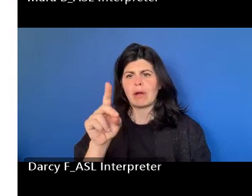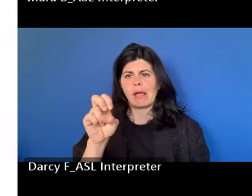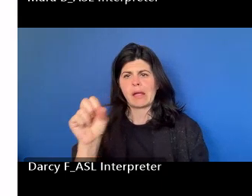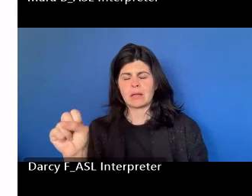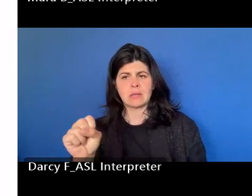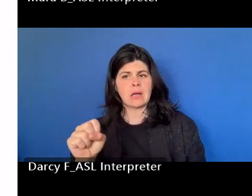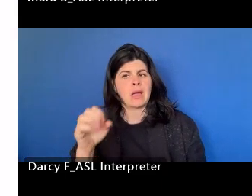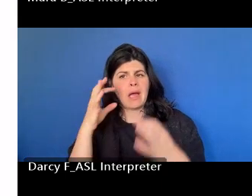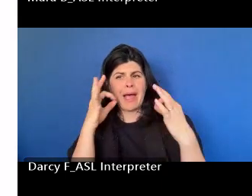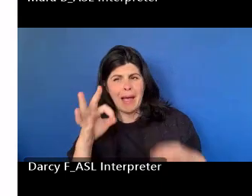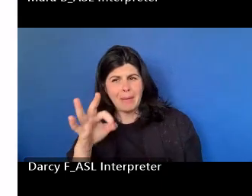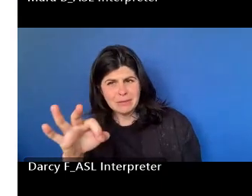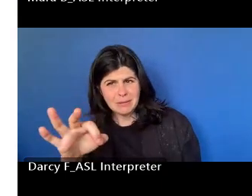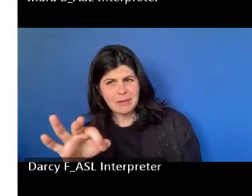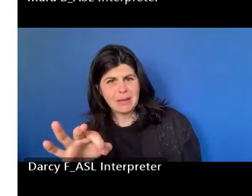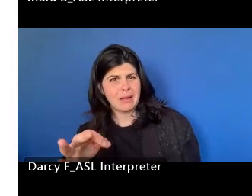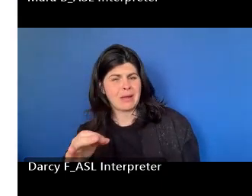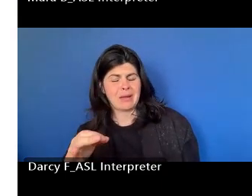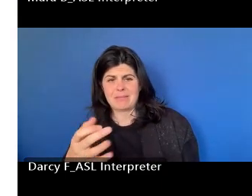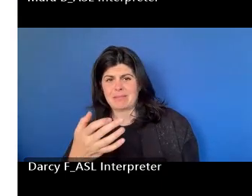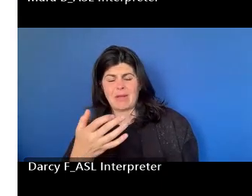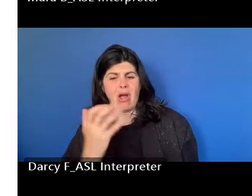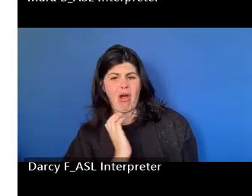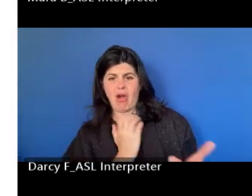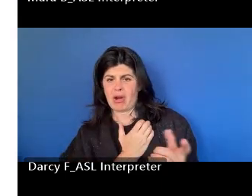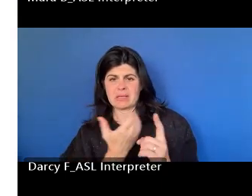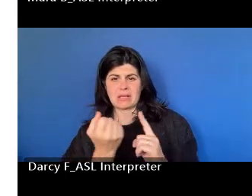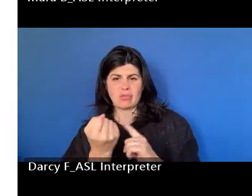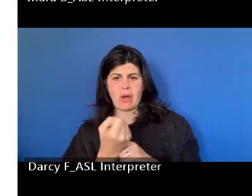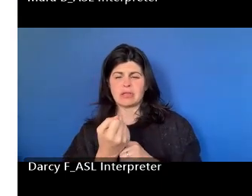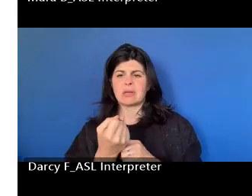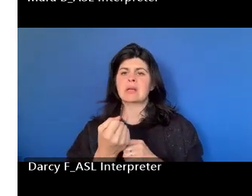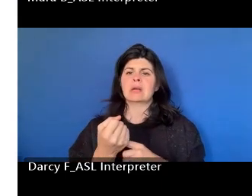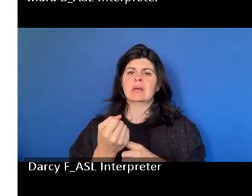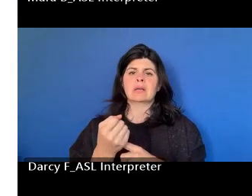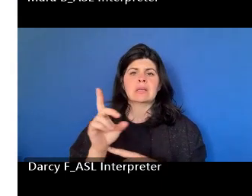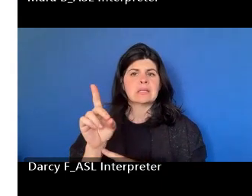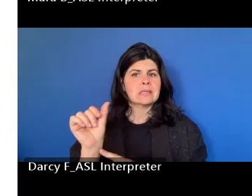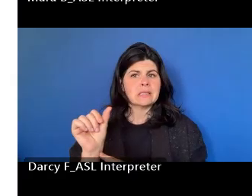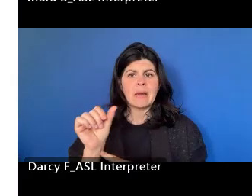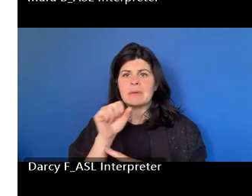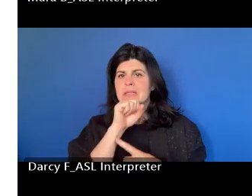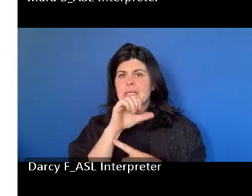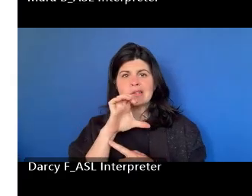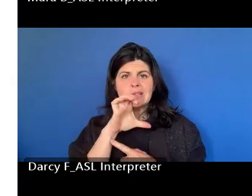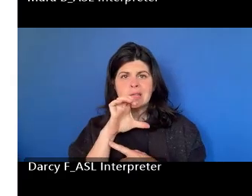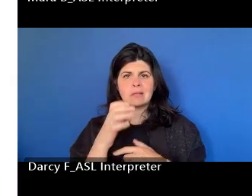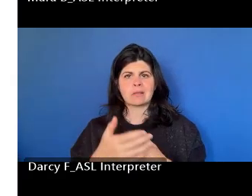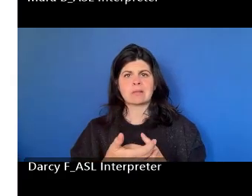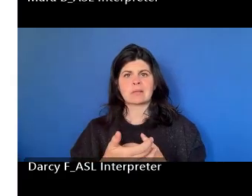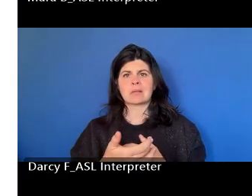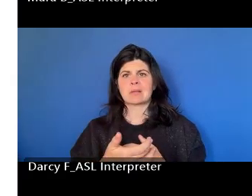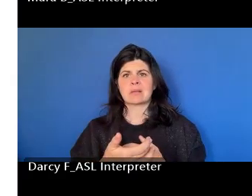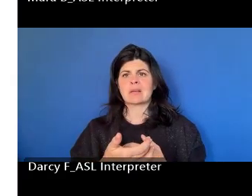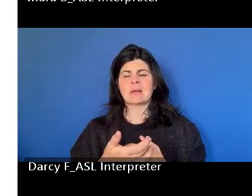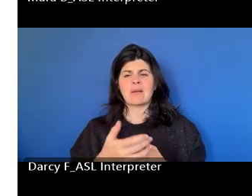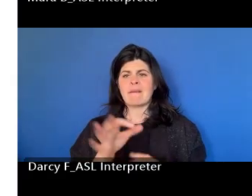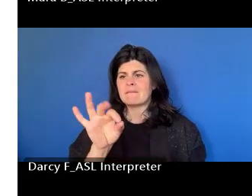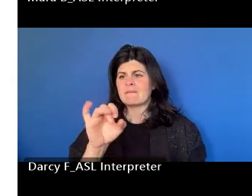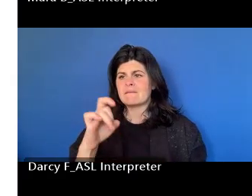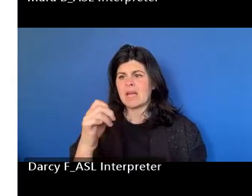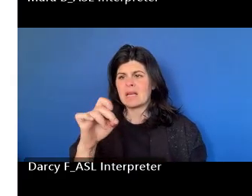us. We're disabled seniors on a fixed income. There is no amount of financial assistance that you